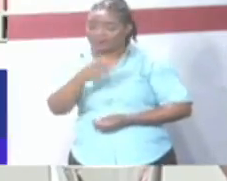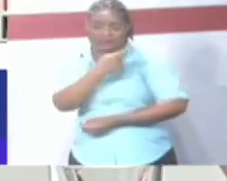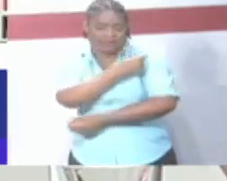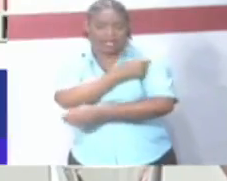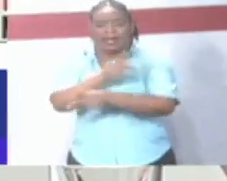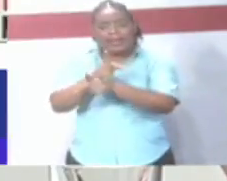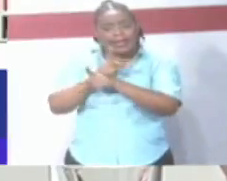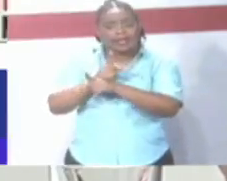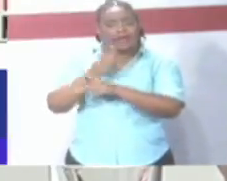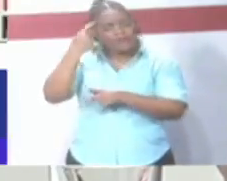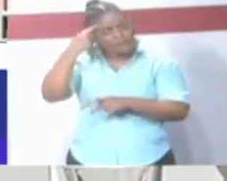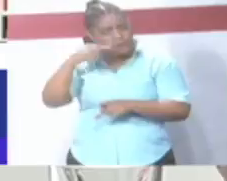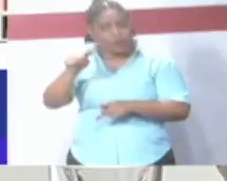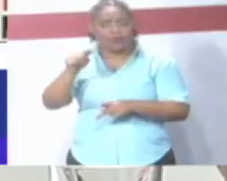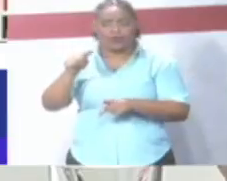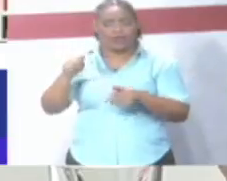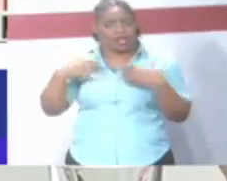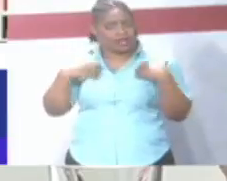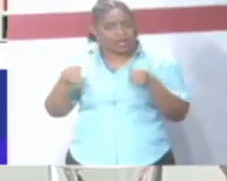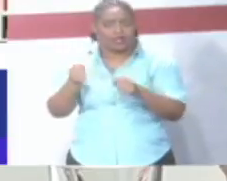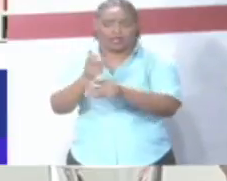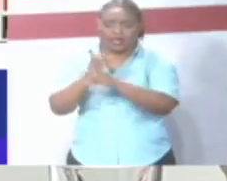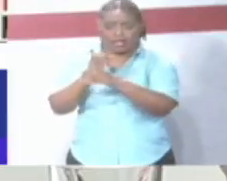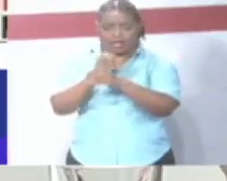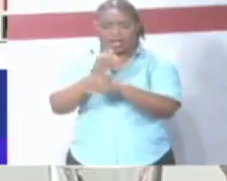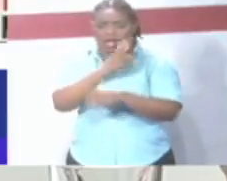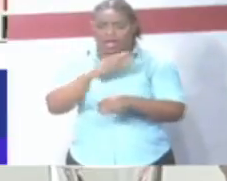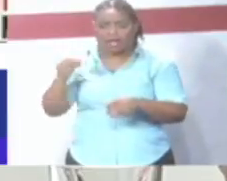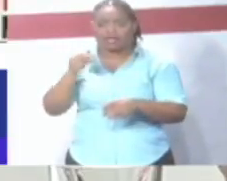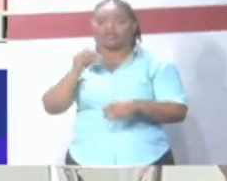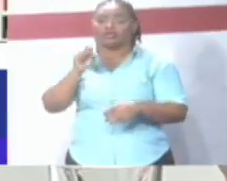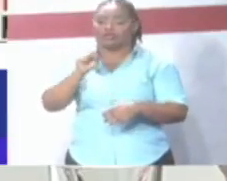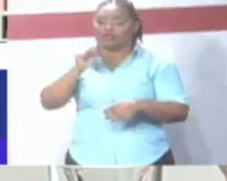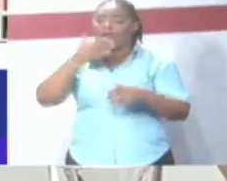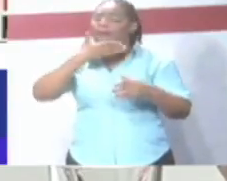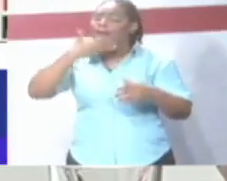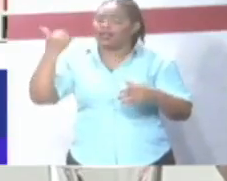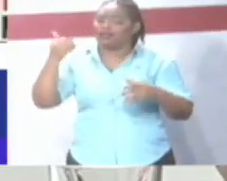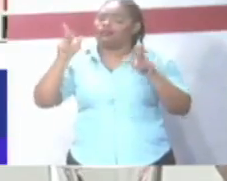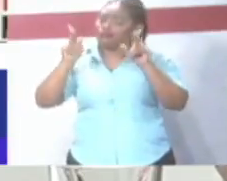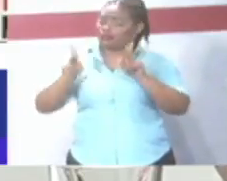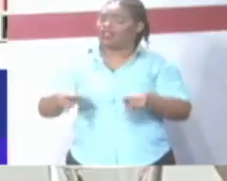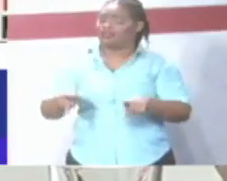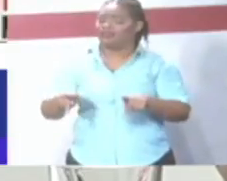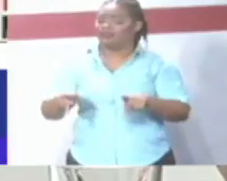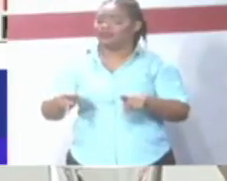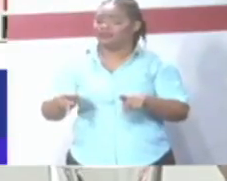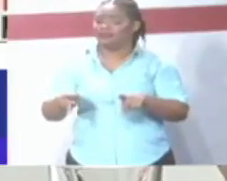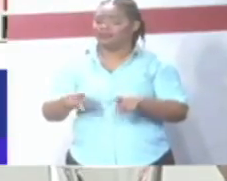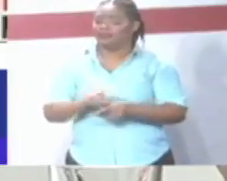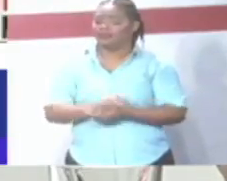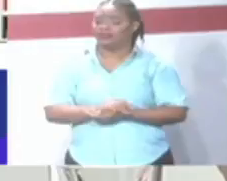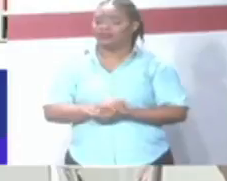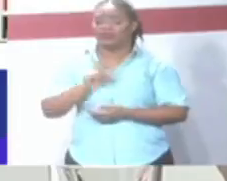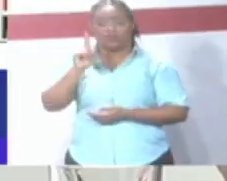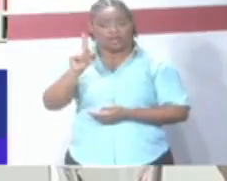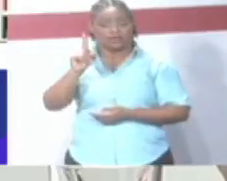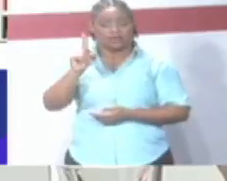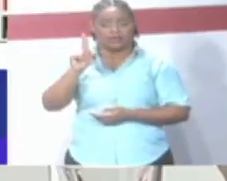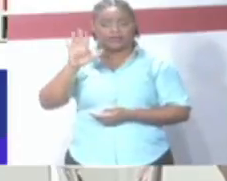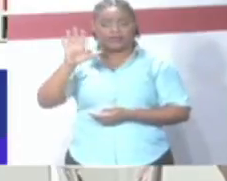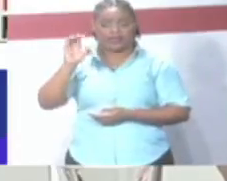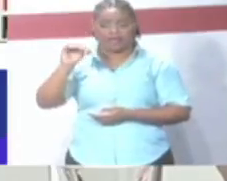workers. We estimate that about 150,000 elderly over the age of